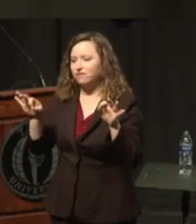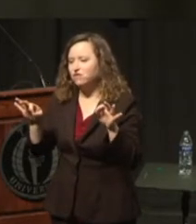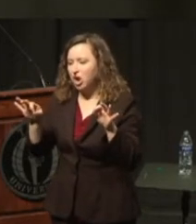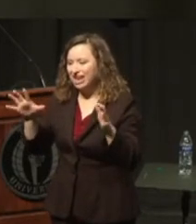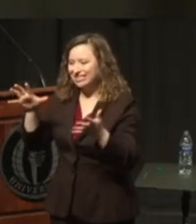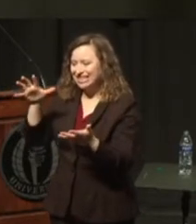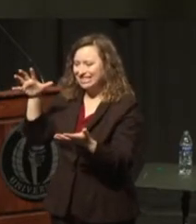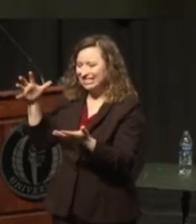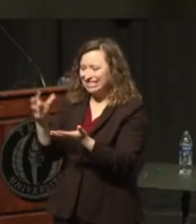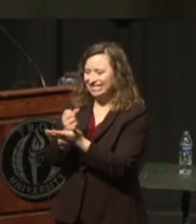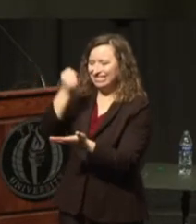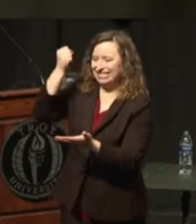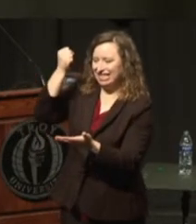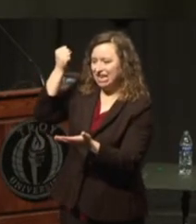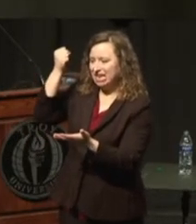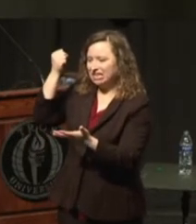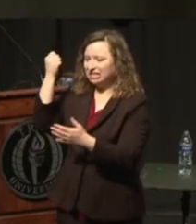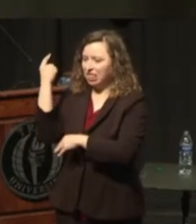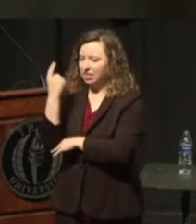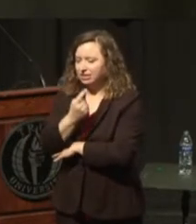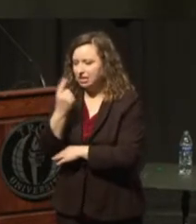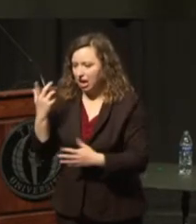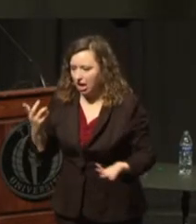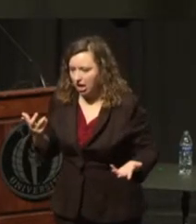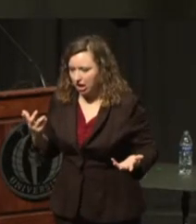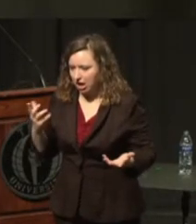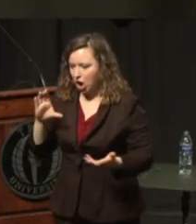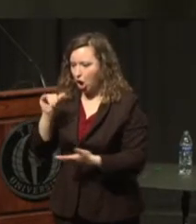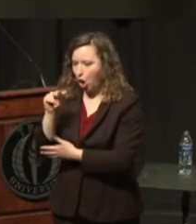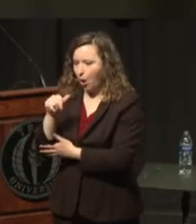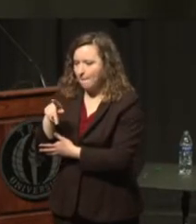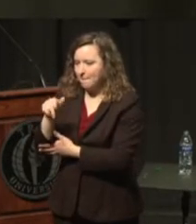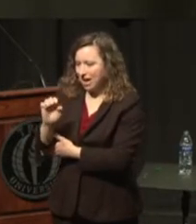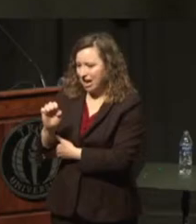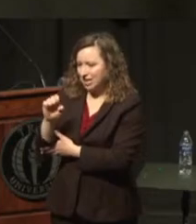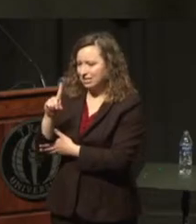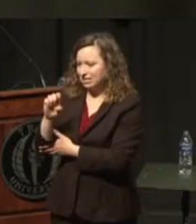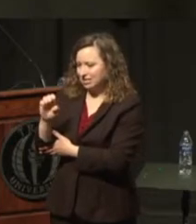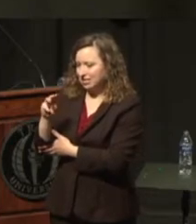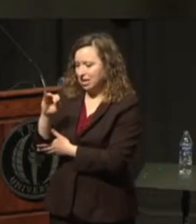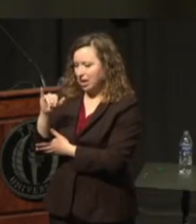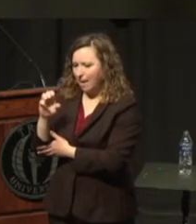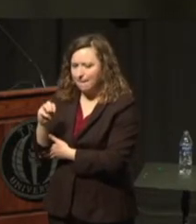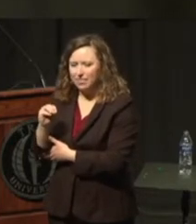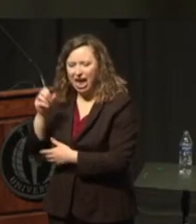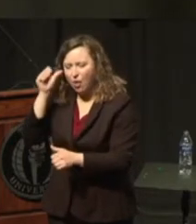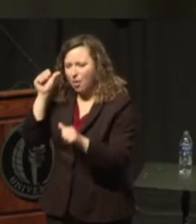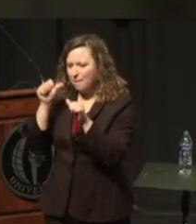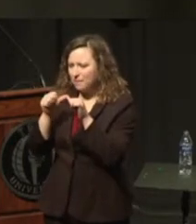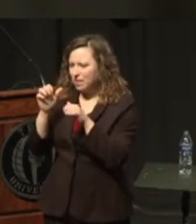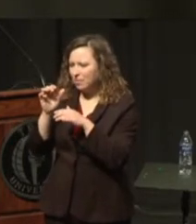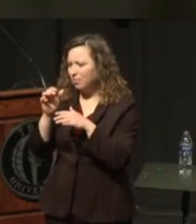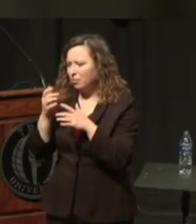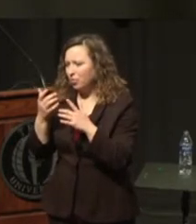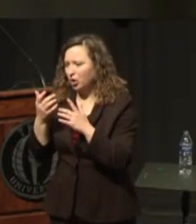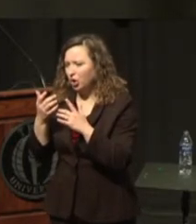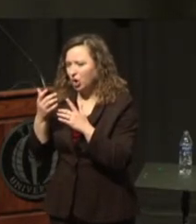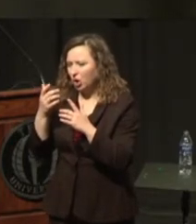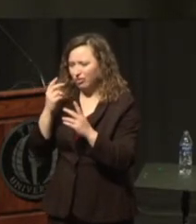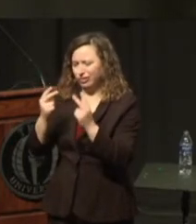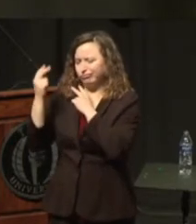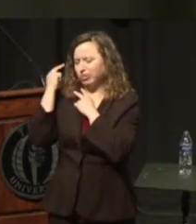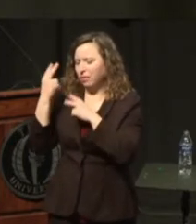day. This is before Dead Poets Society, if you've ever seen that movie. So that wasn't a thing at the time. They walked through the